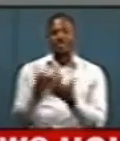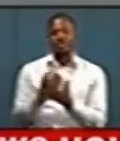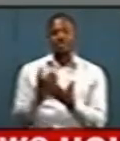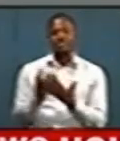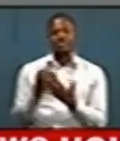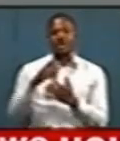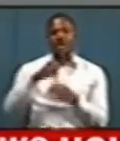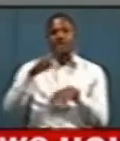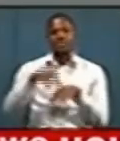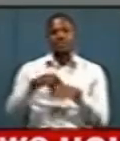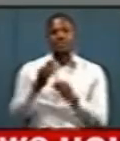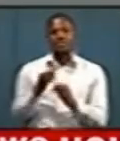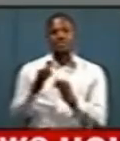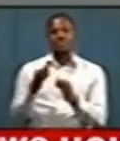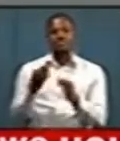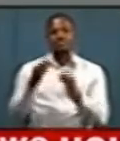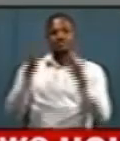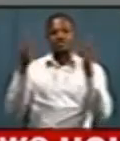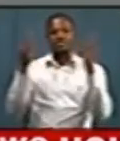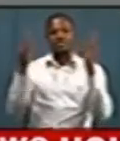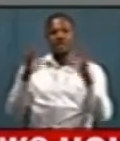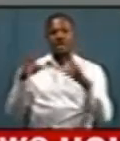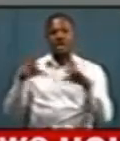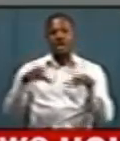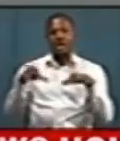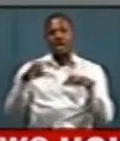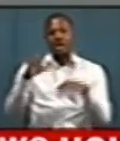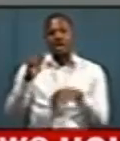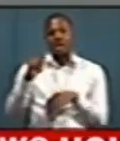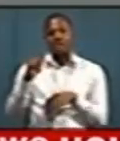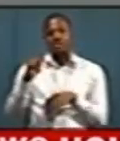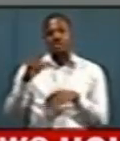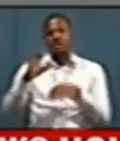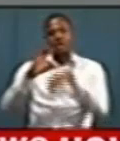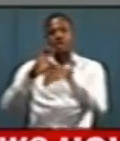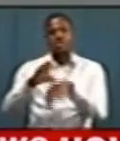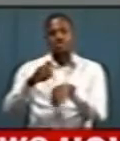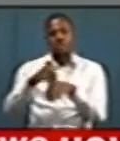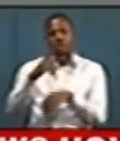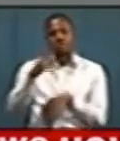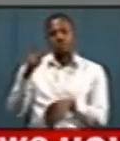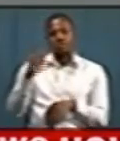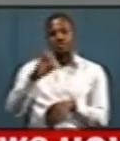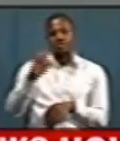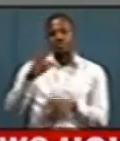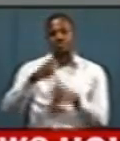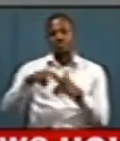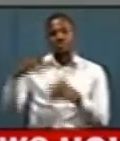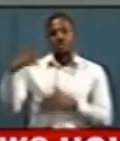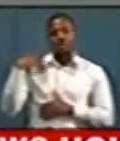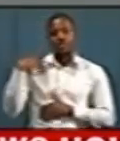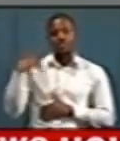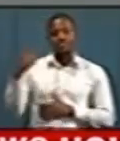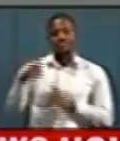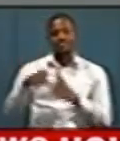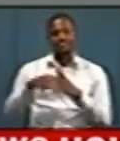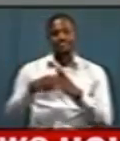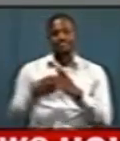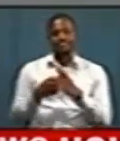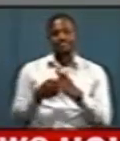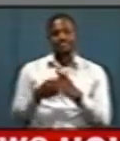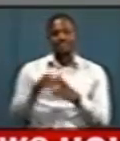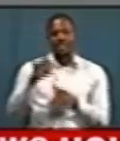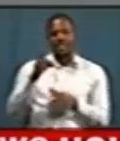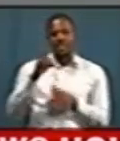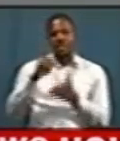This year's National Festival of Arts and Culture, NAFAC, has been launched in Koforidua in the Eastern Regional Capital. The event is slated for the